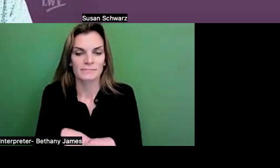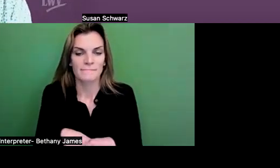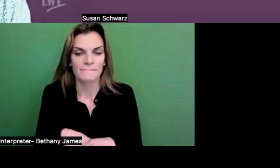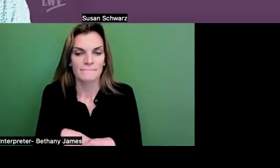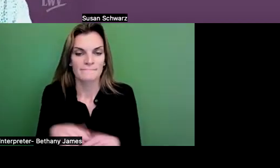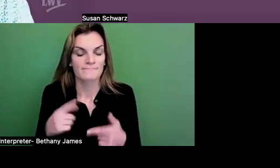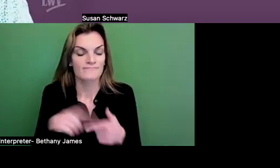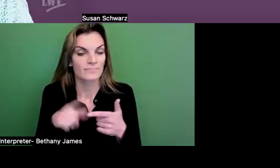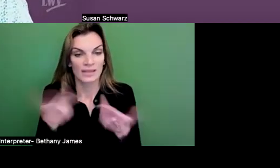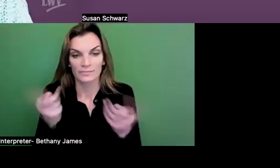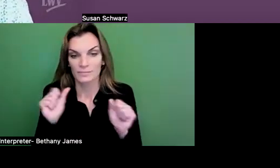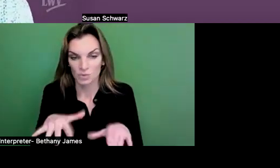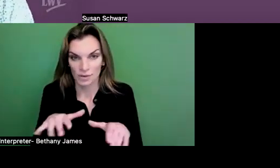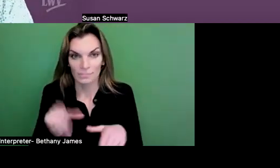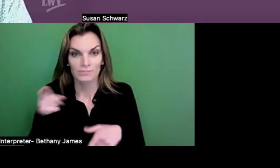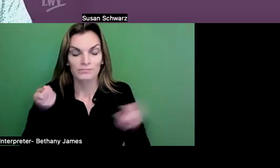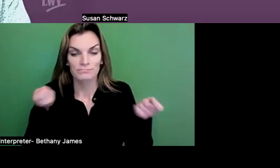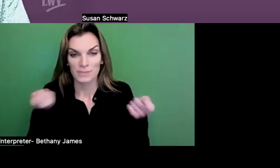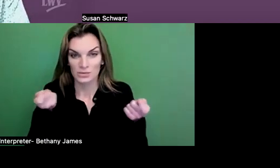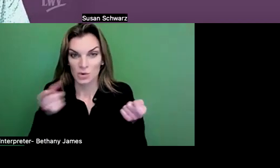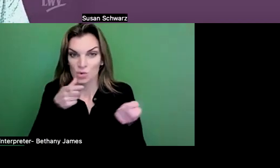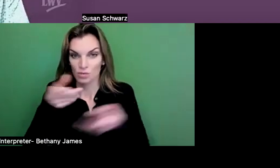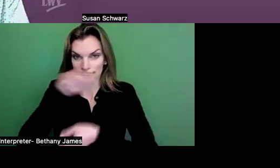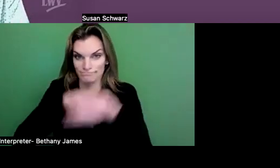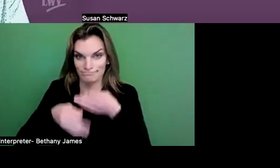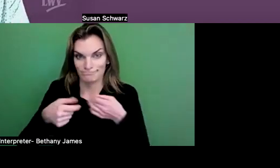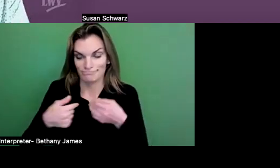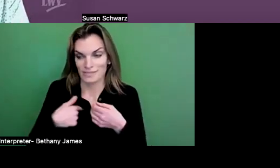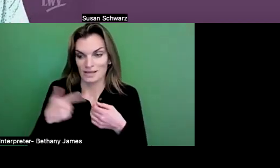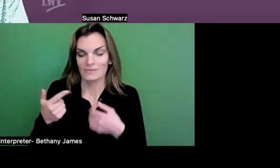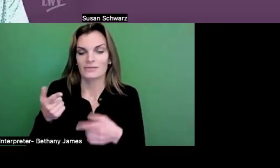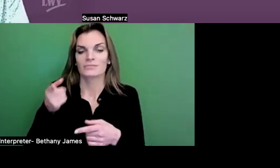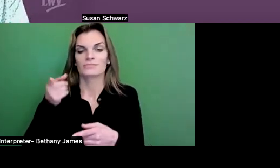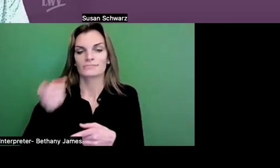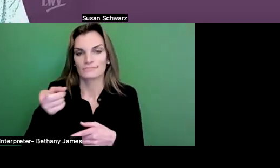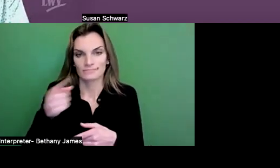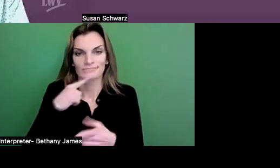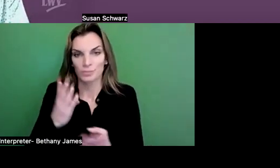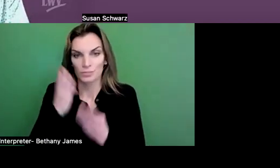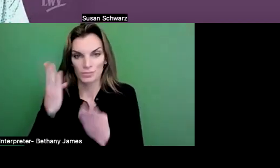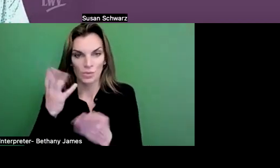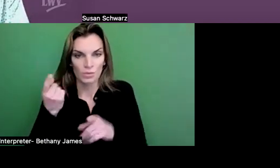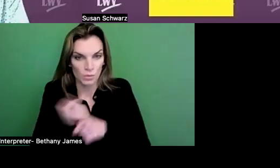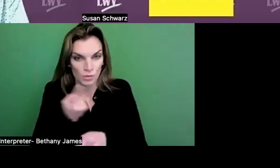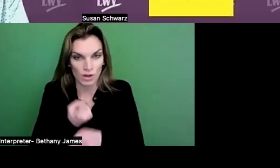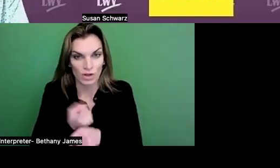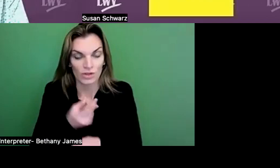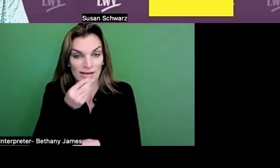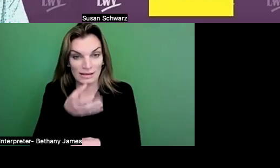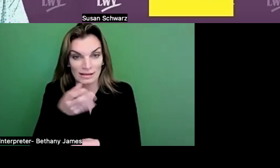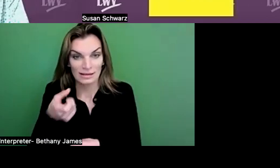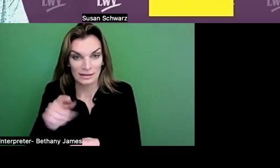then the administrator after me came in with a proposal to put in regular heat, and then